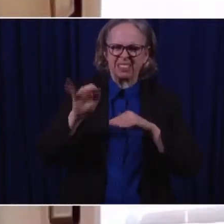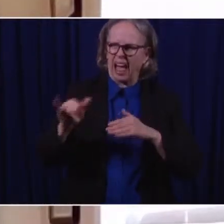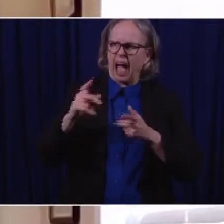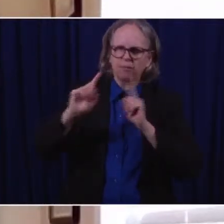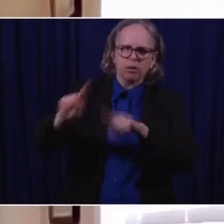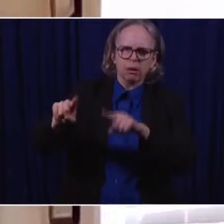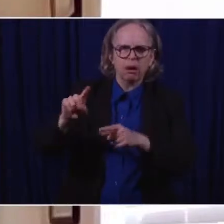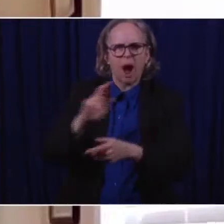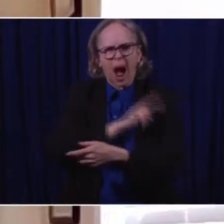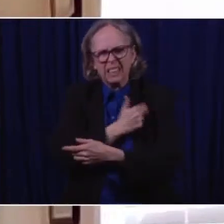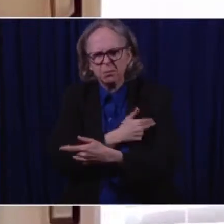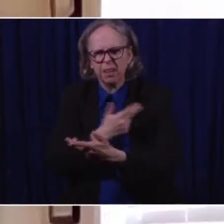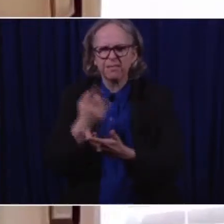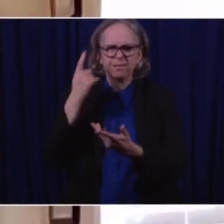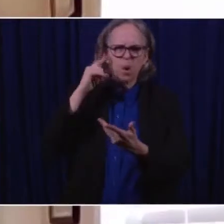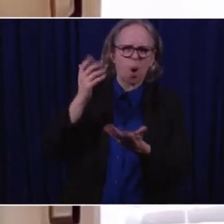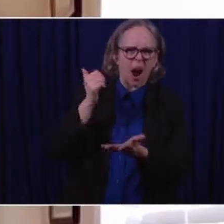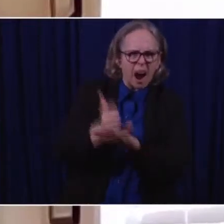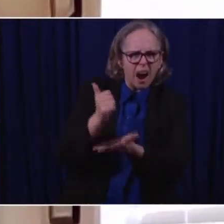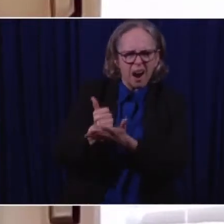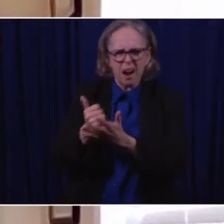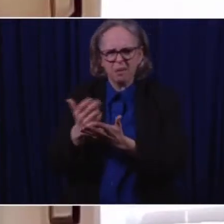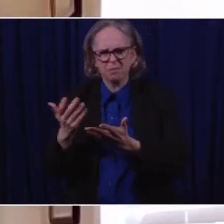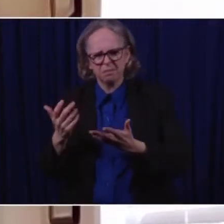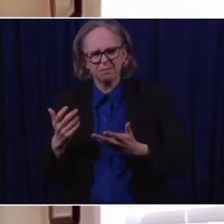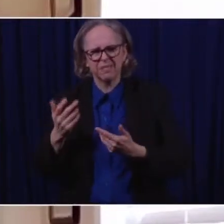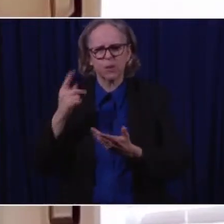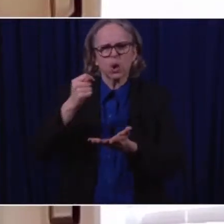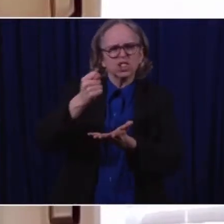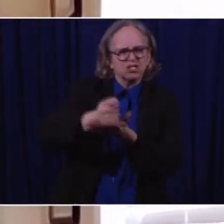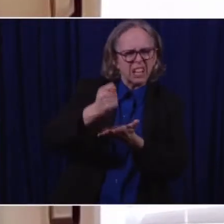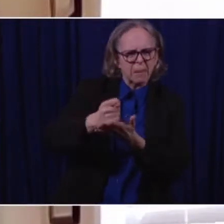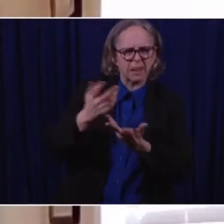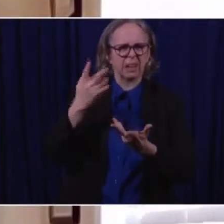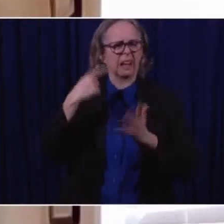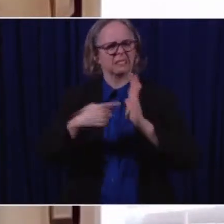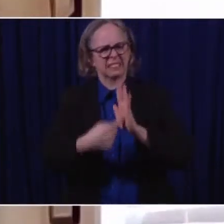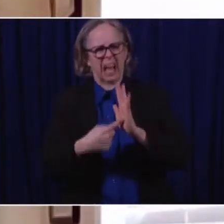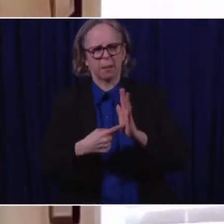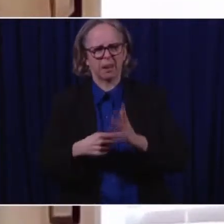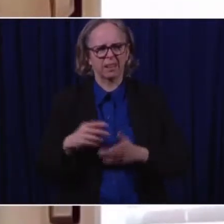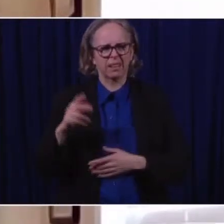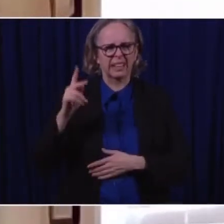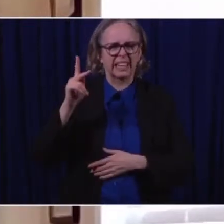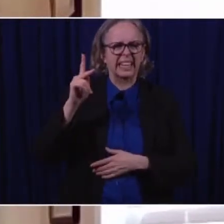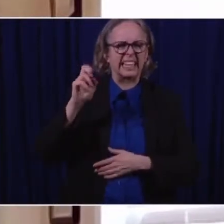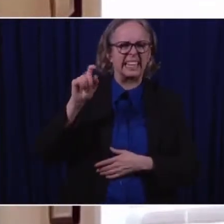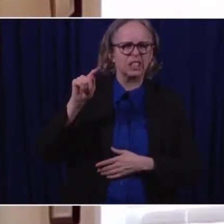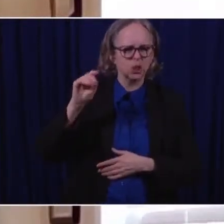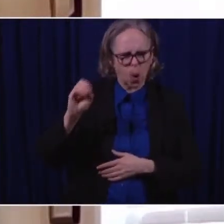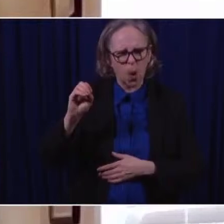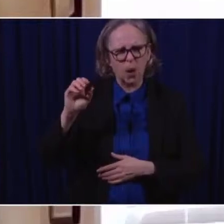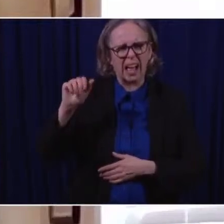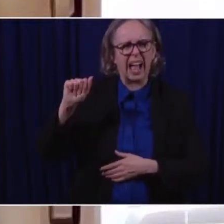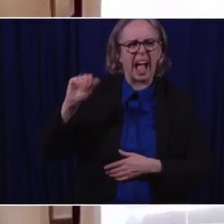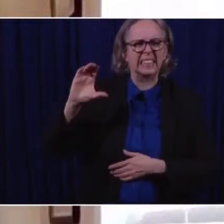like diabetic ketoacidosis. All right, next on the list, we